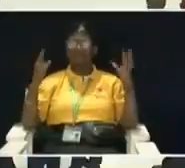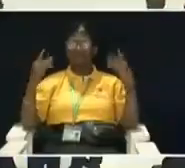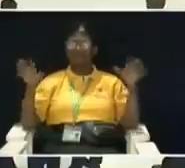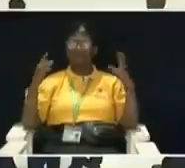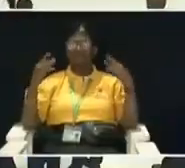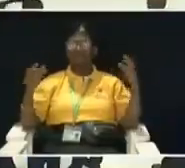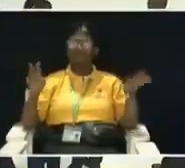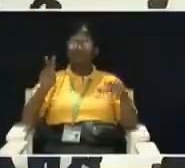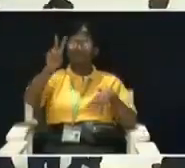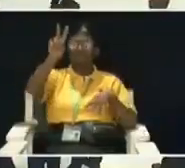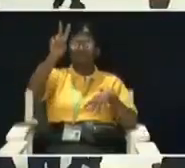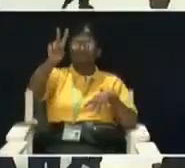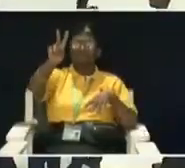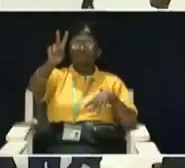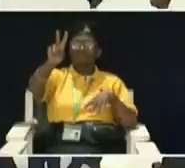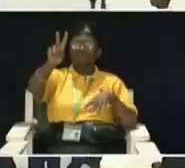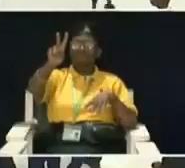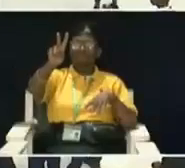Two.